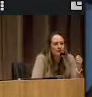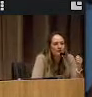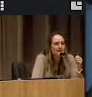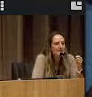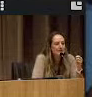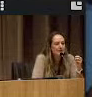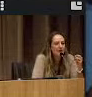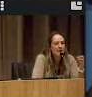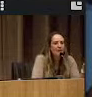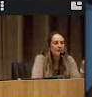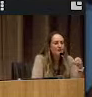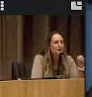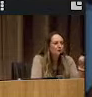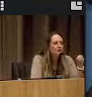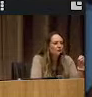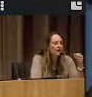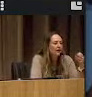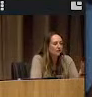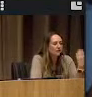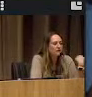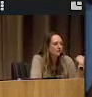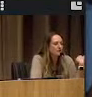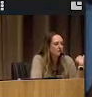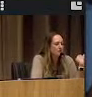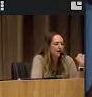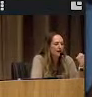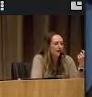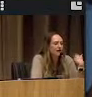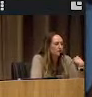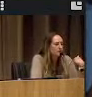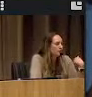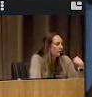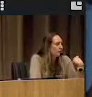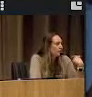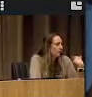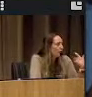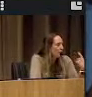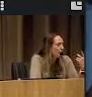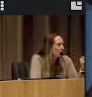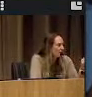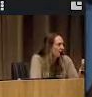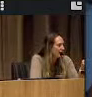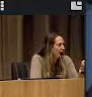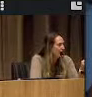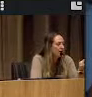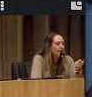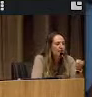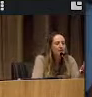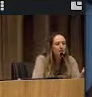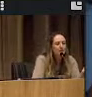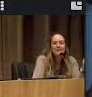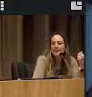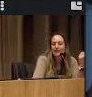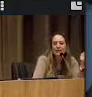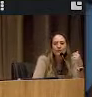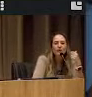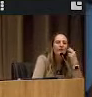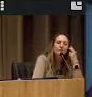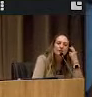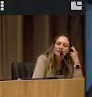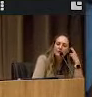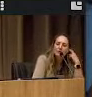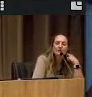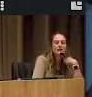Because although we are part of research, it is very different when we have to look back,